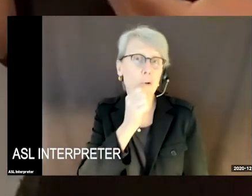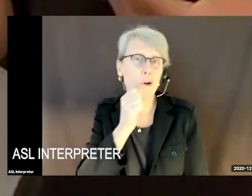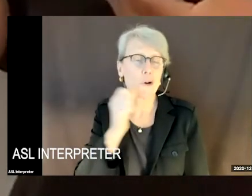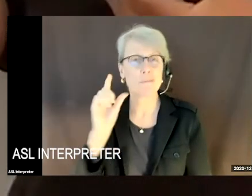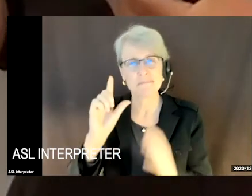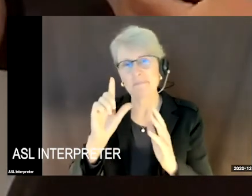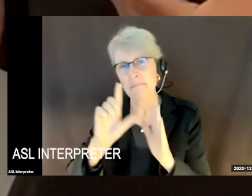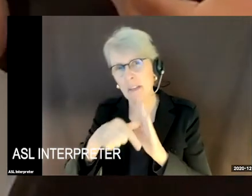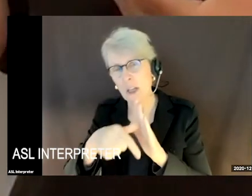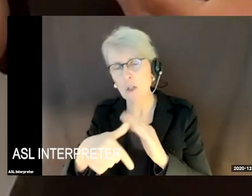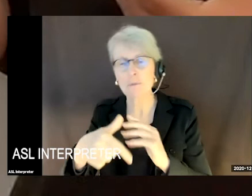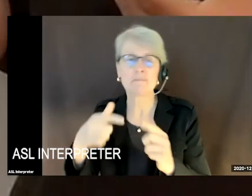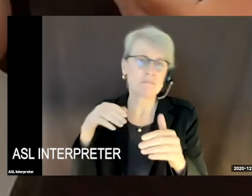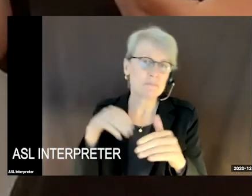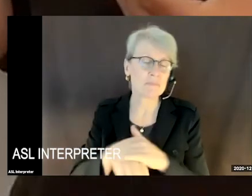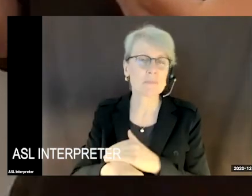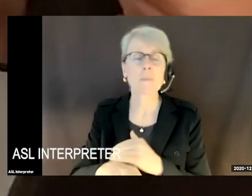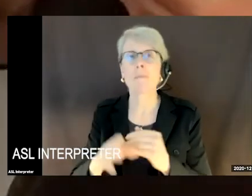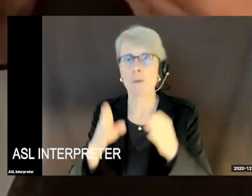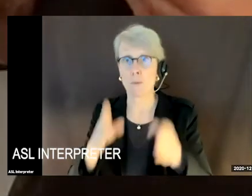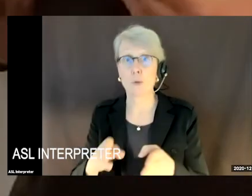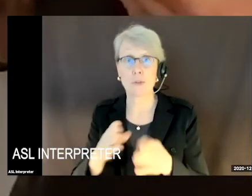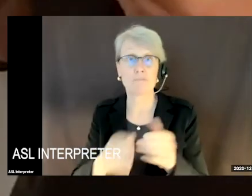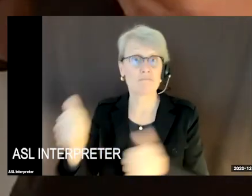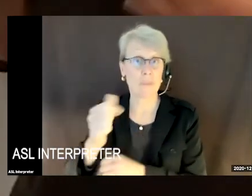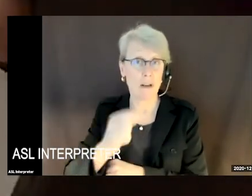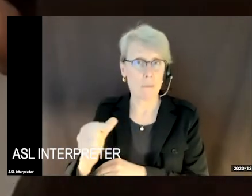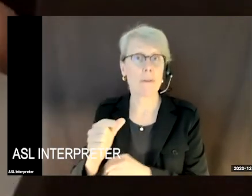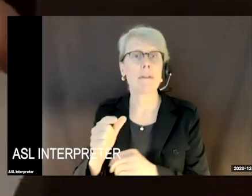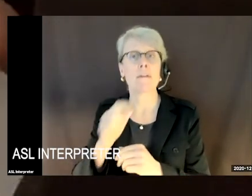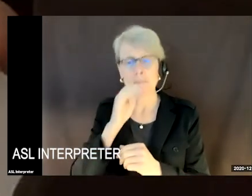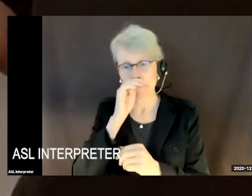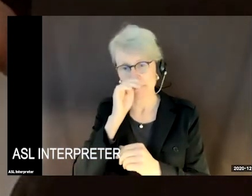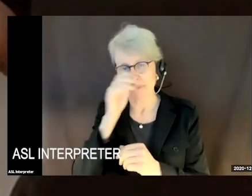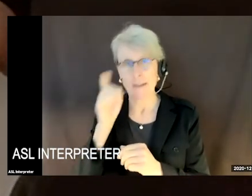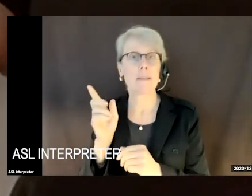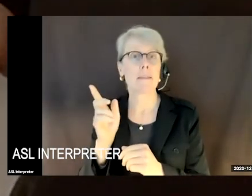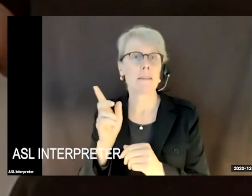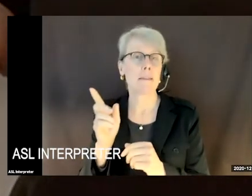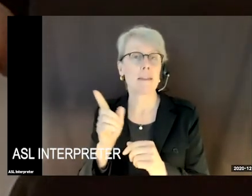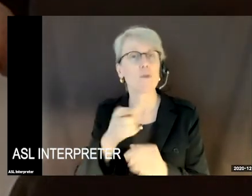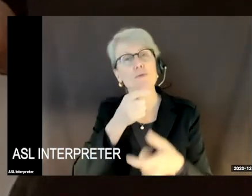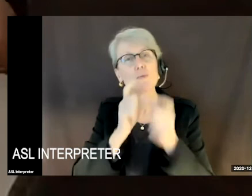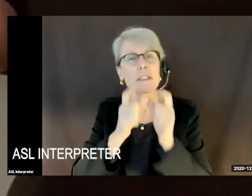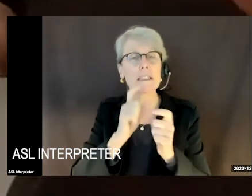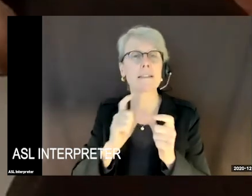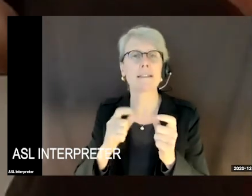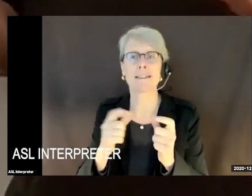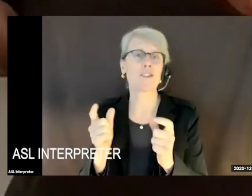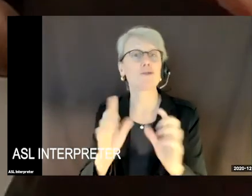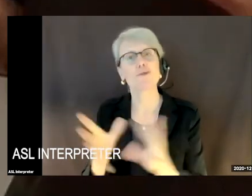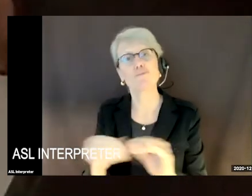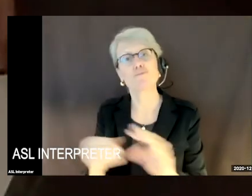then we were in a hotel, and I went down to the bar later on, and he got one of the people who was really important in government, and they were